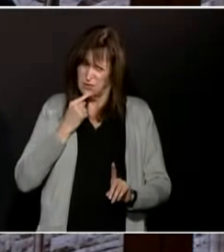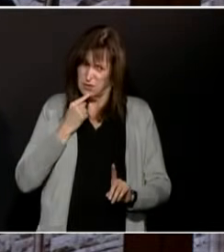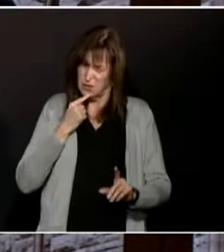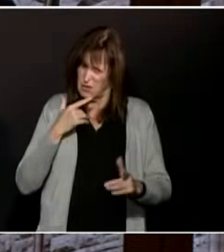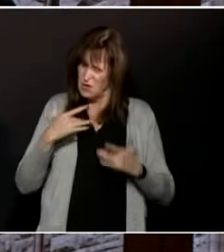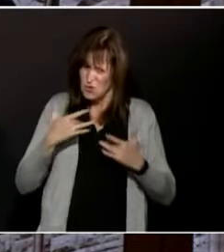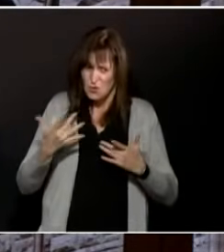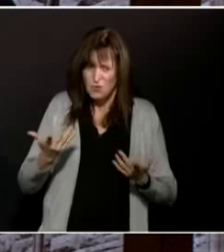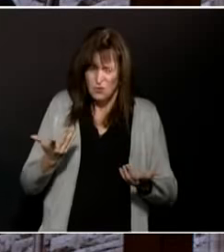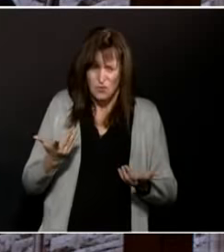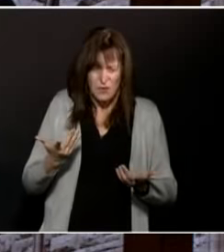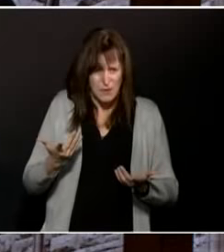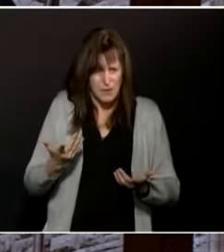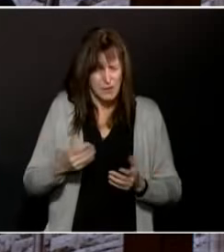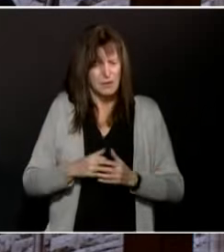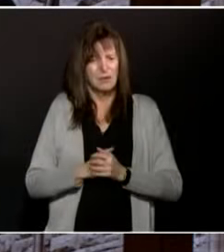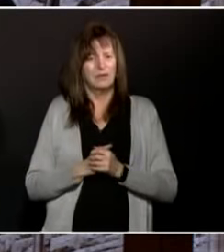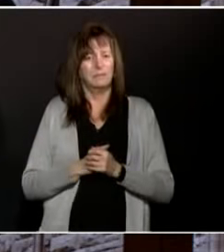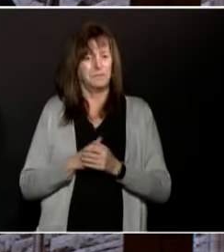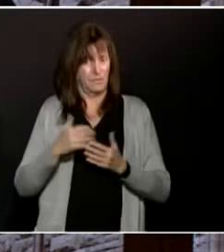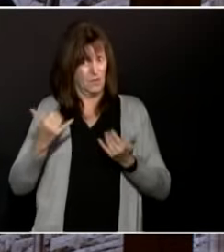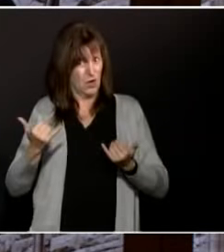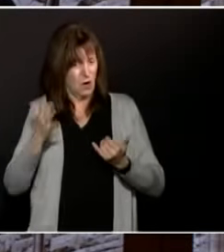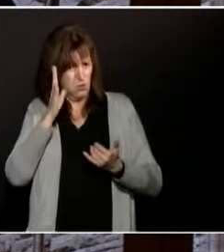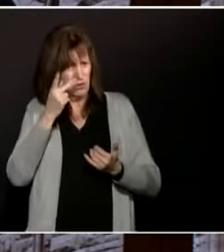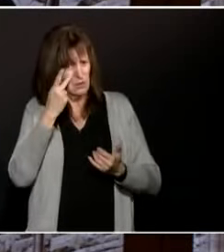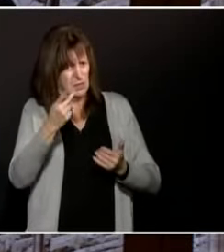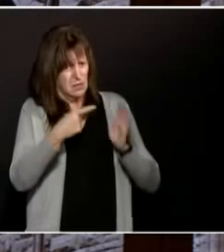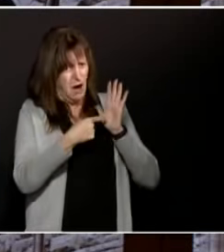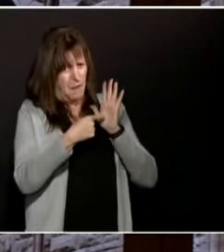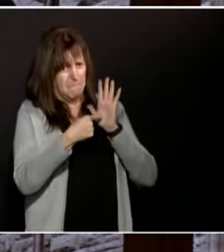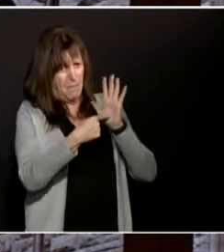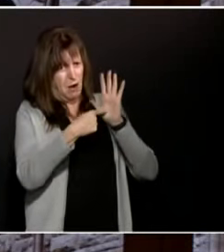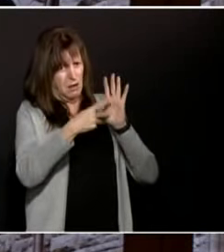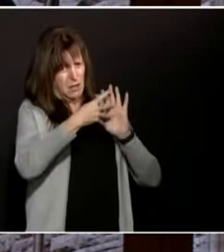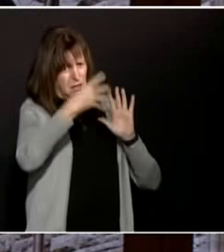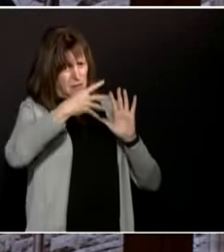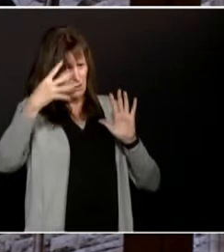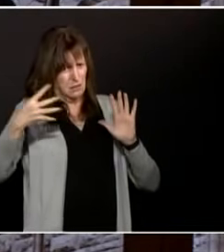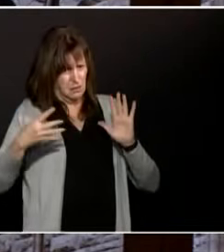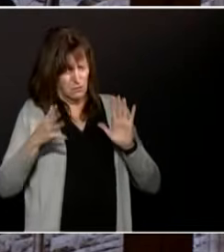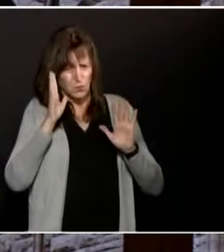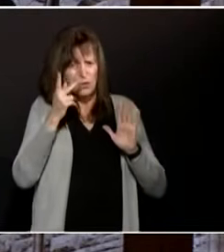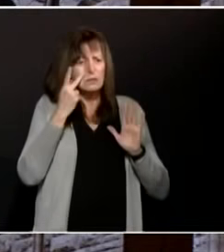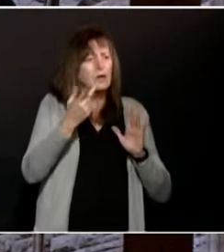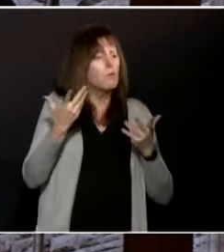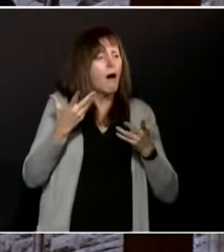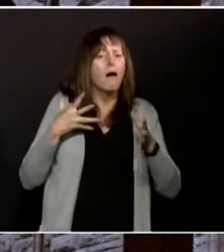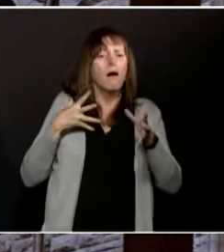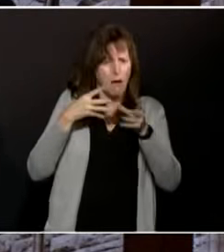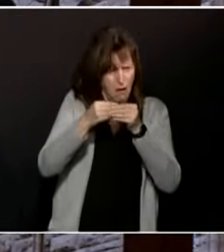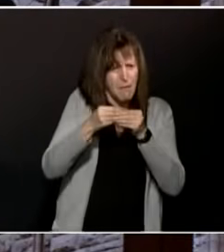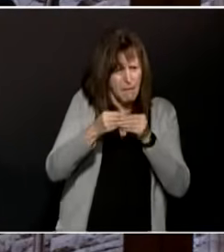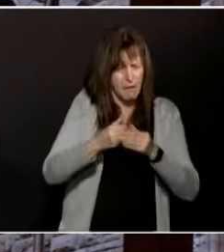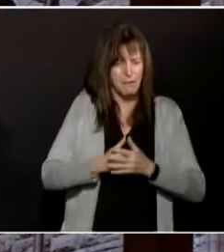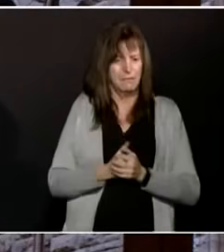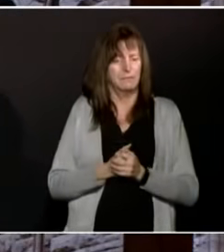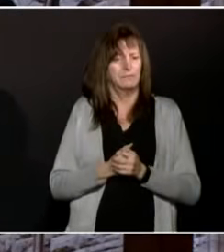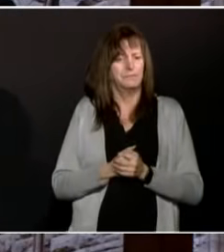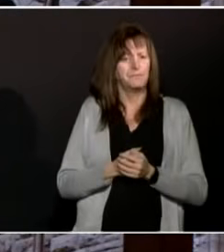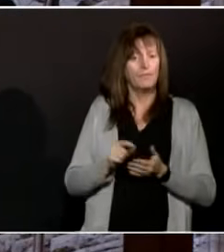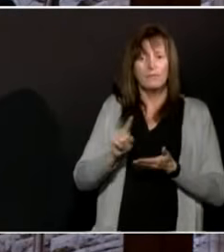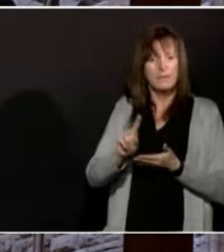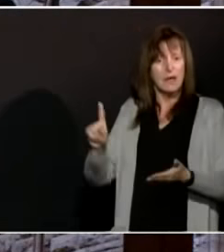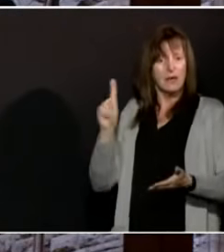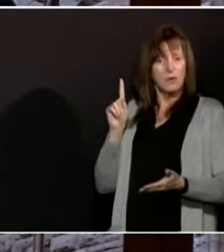today, we're going to see a further update. We've been almost about every 8 days, 7-8 days with an update from Dr. Brown and from the